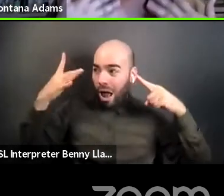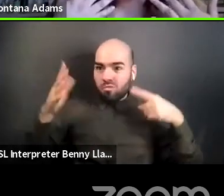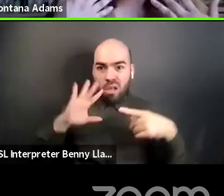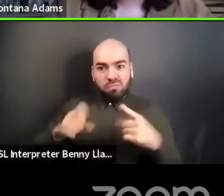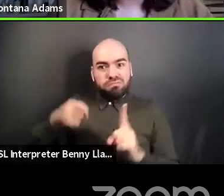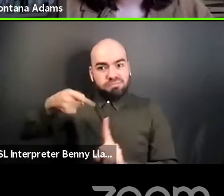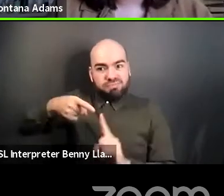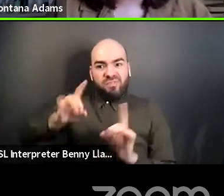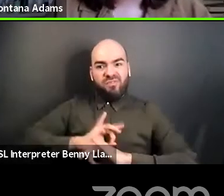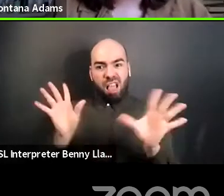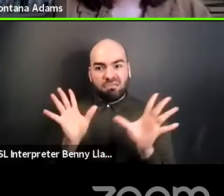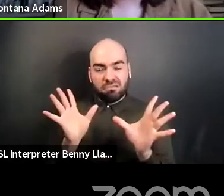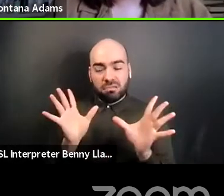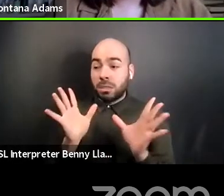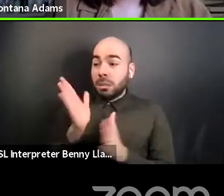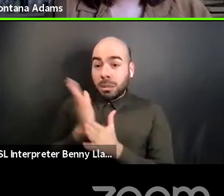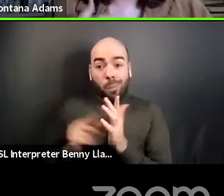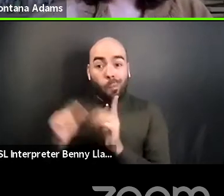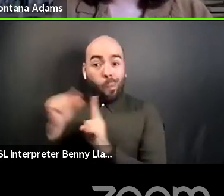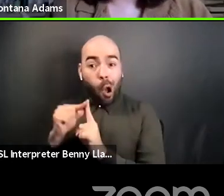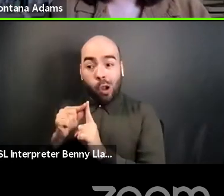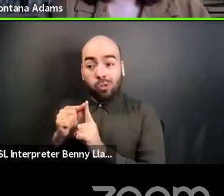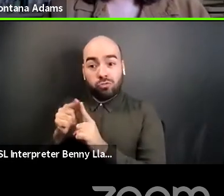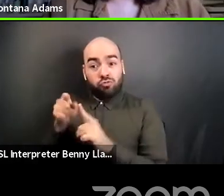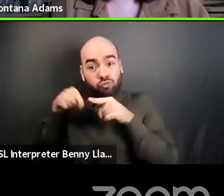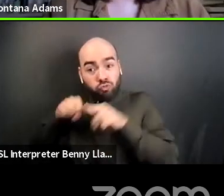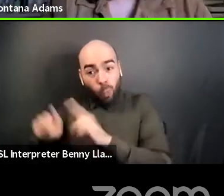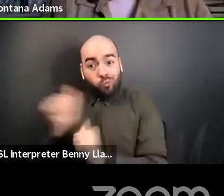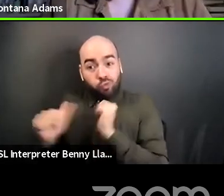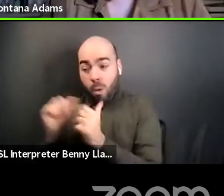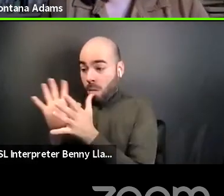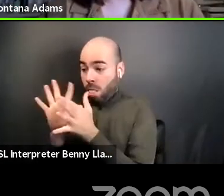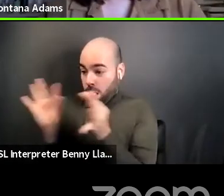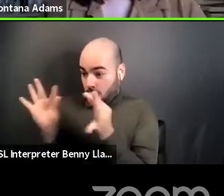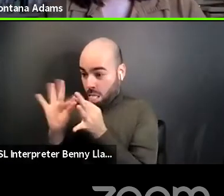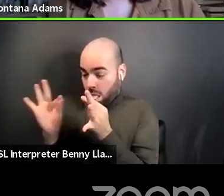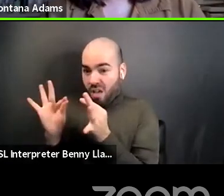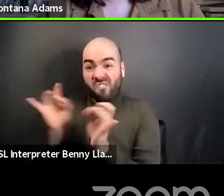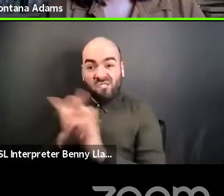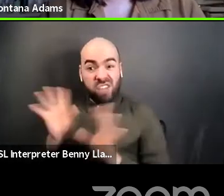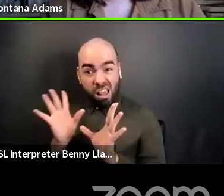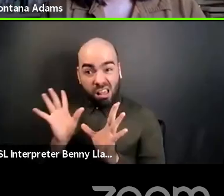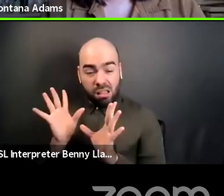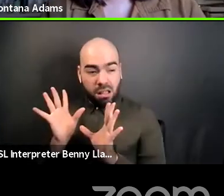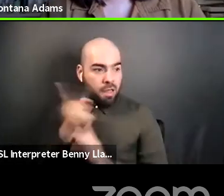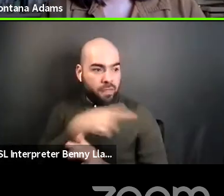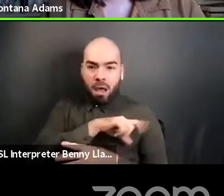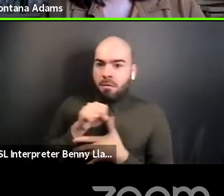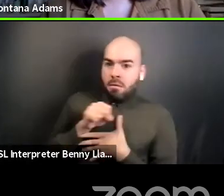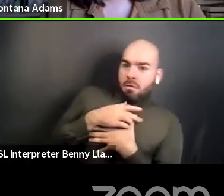be violent words spoken that just like, you know, like